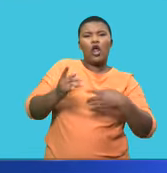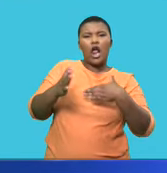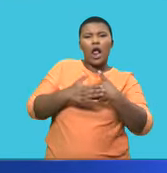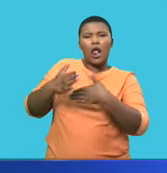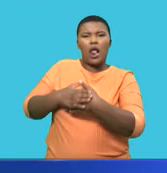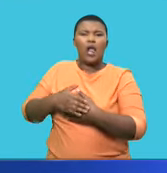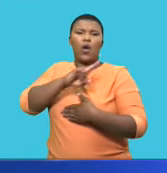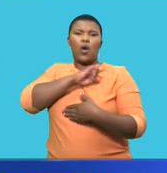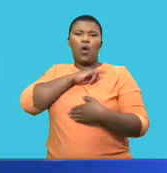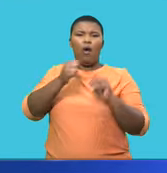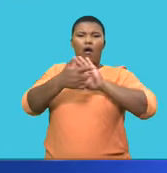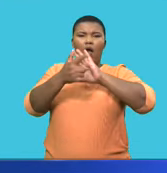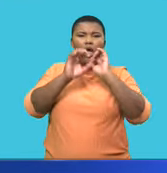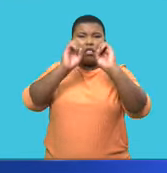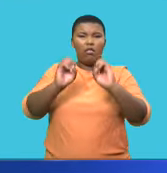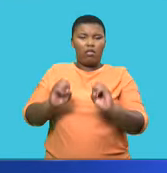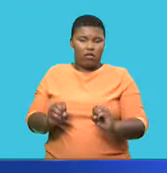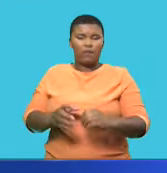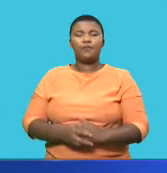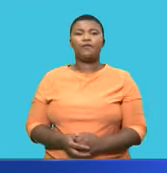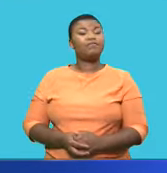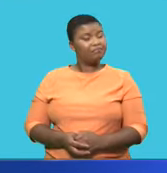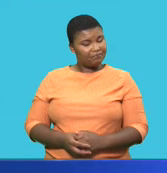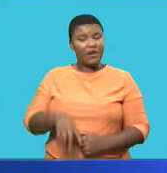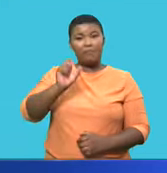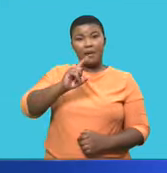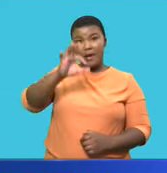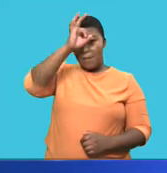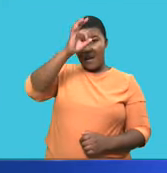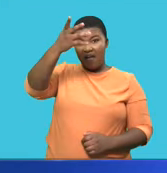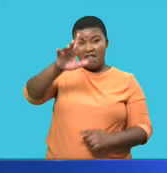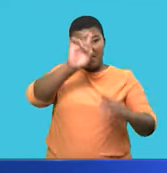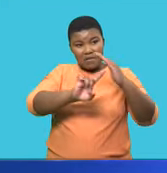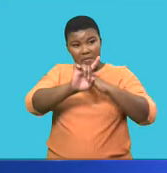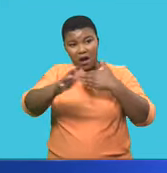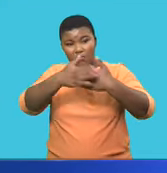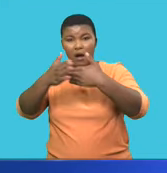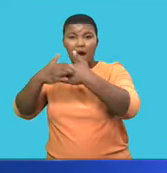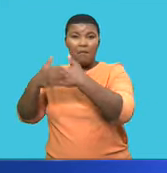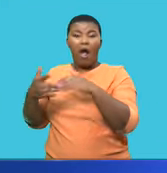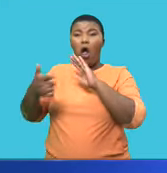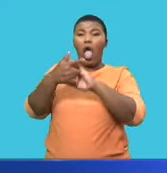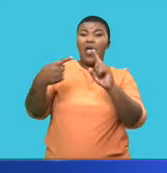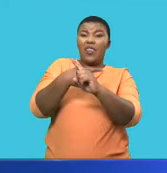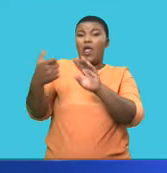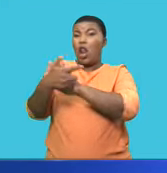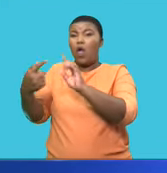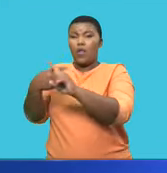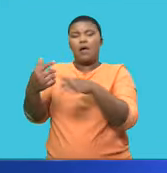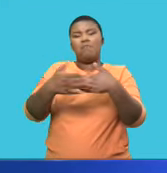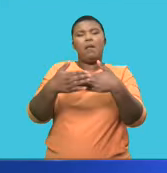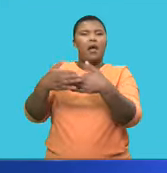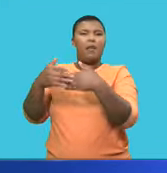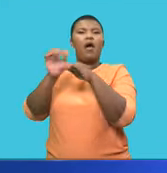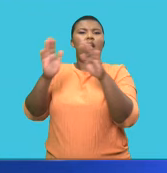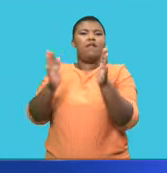toropo ya Johannesburg. Bohareng ba tshebetso ya kajeno sepolesa se kwetse dibaka tsa thitelo tse seng molaong moo le babelaelwa ba